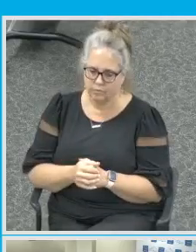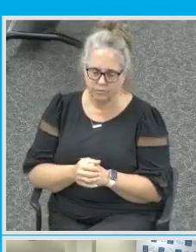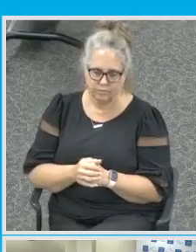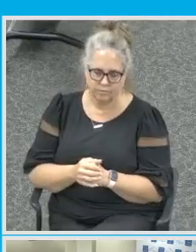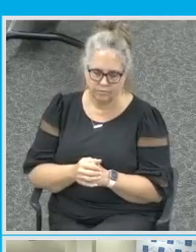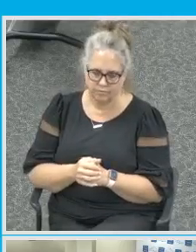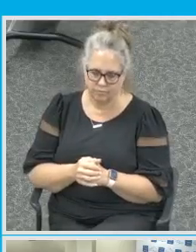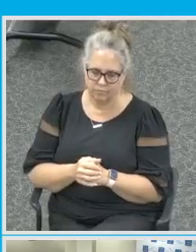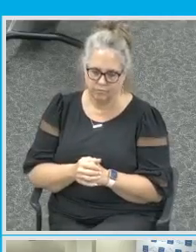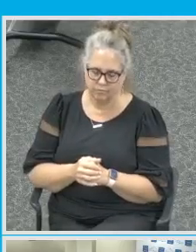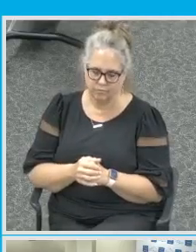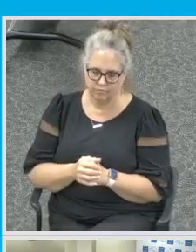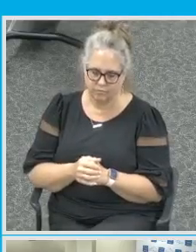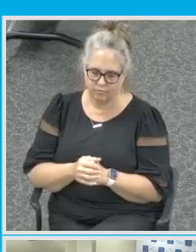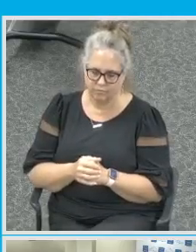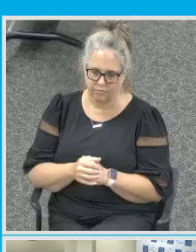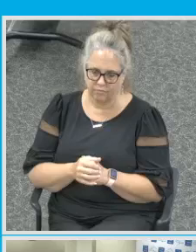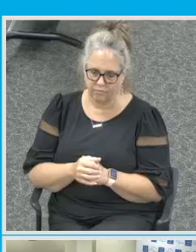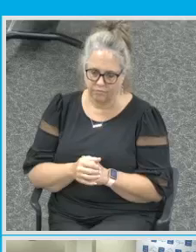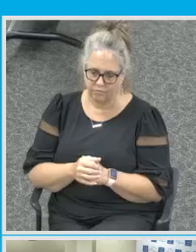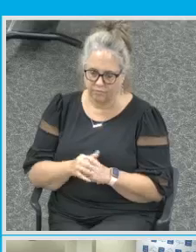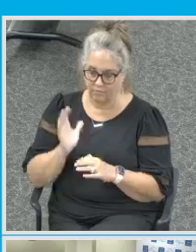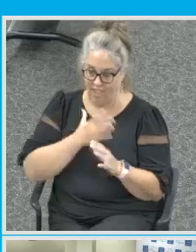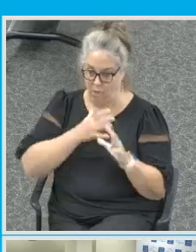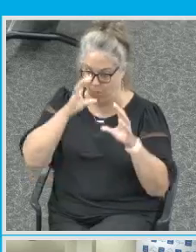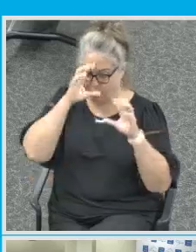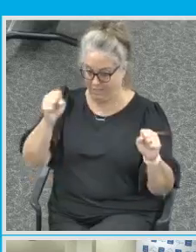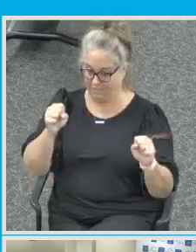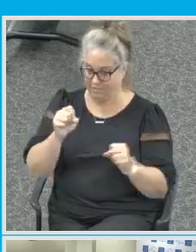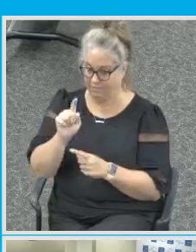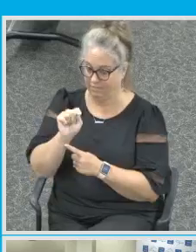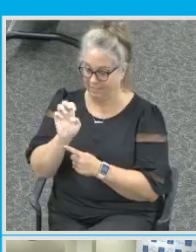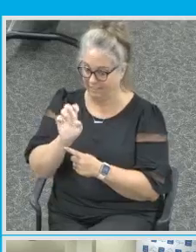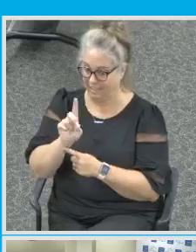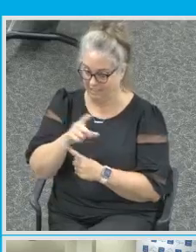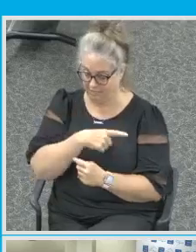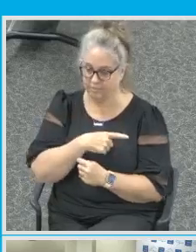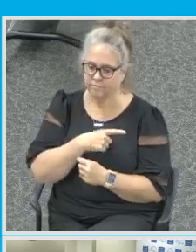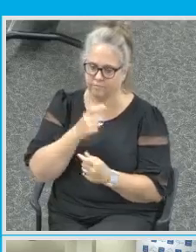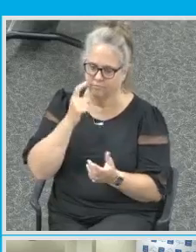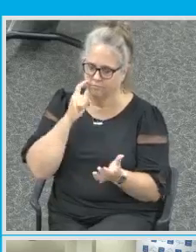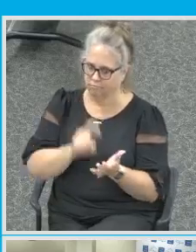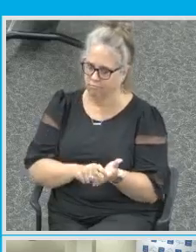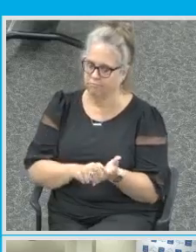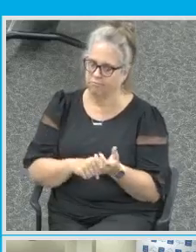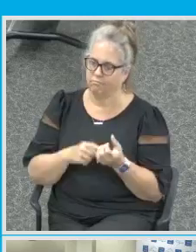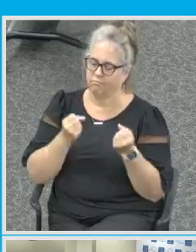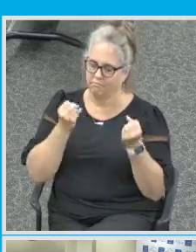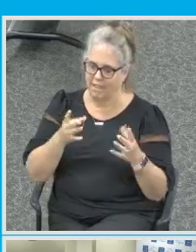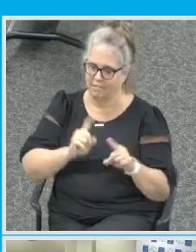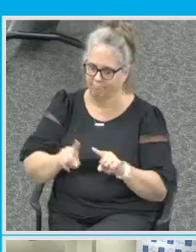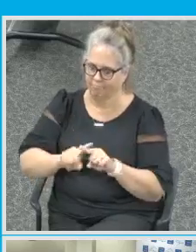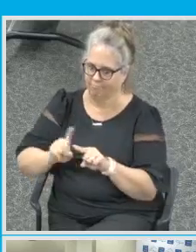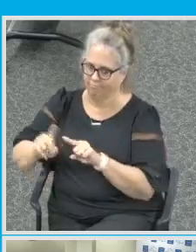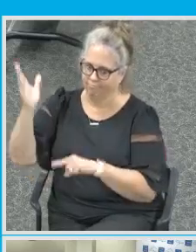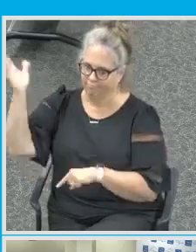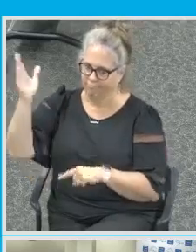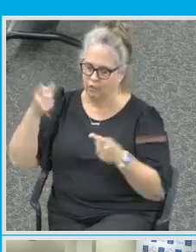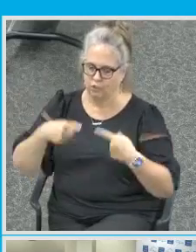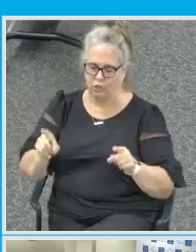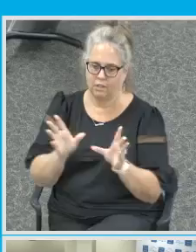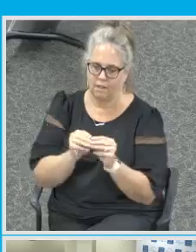our president, Ted, was acknowledged numerous times in different keynotes throughout the conference, because as part